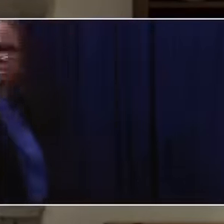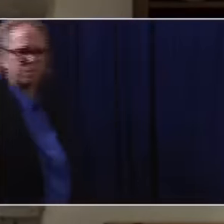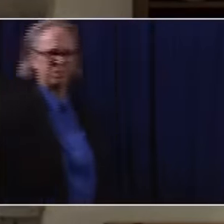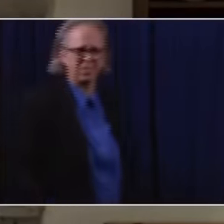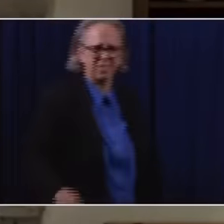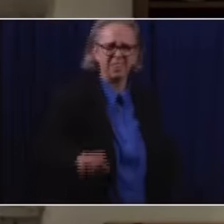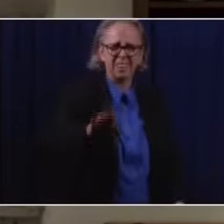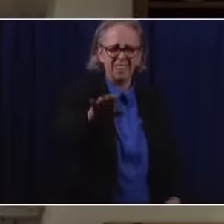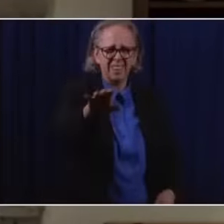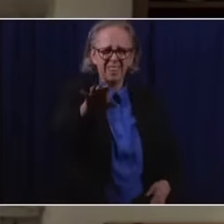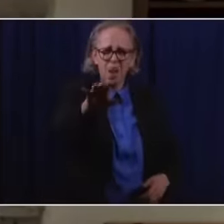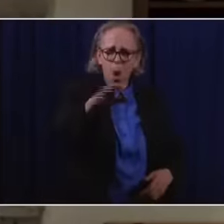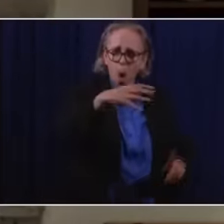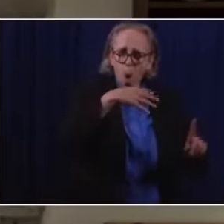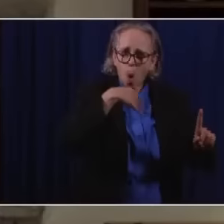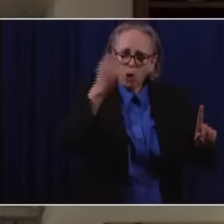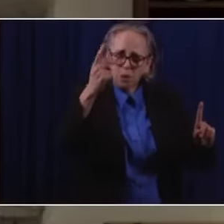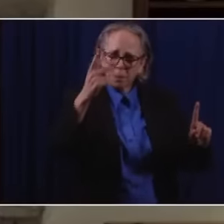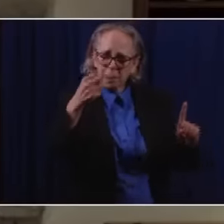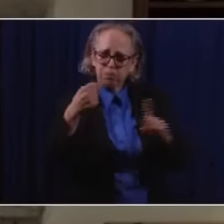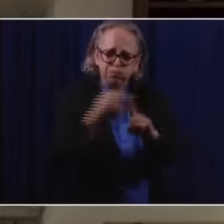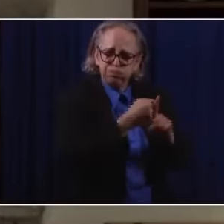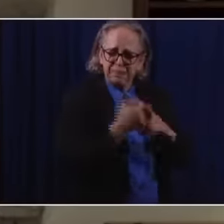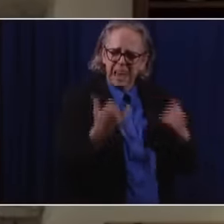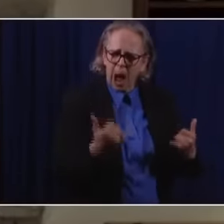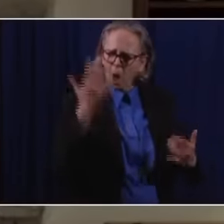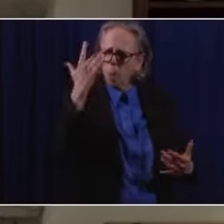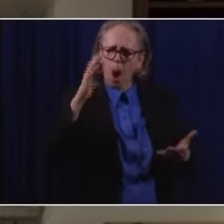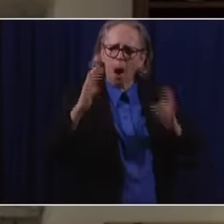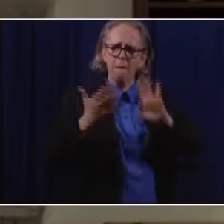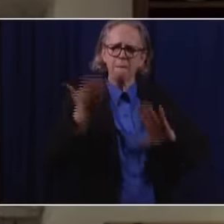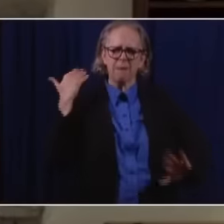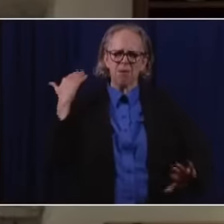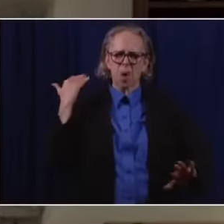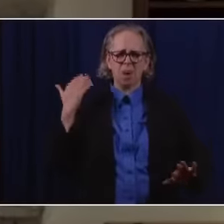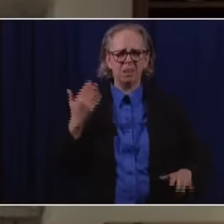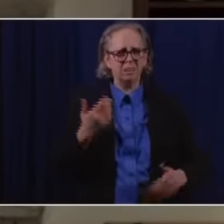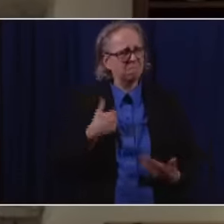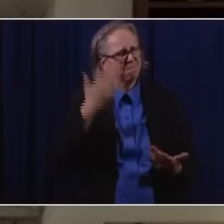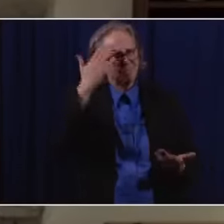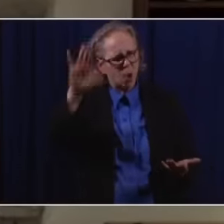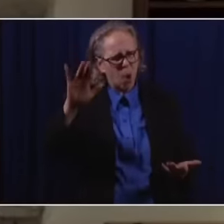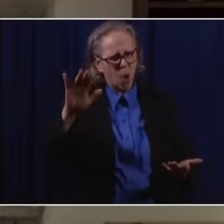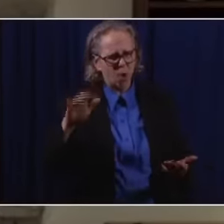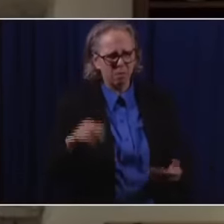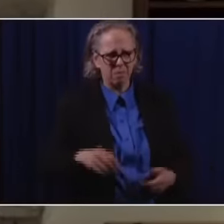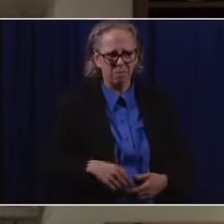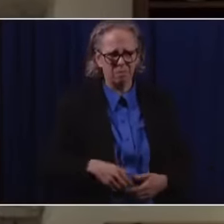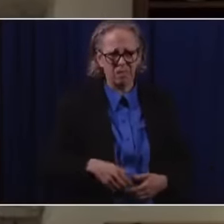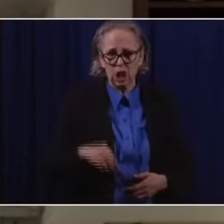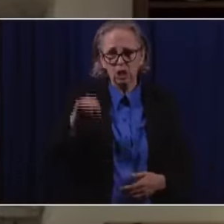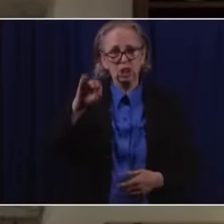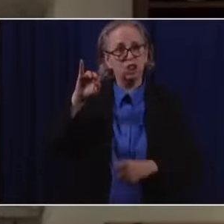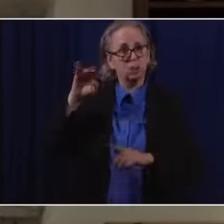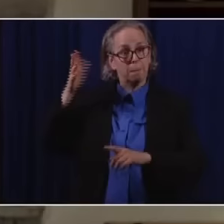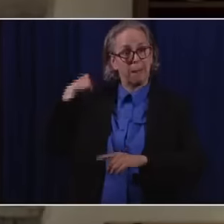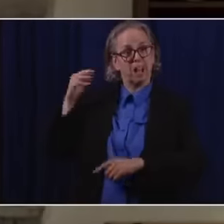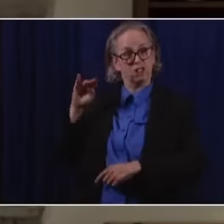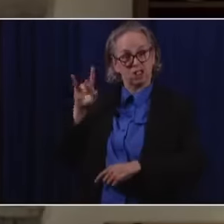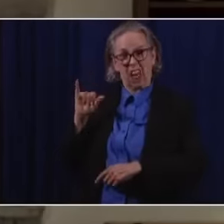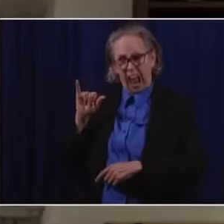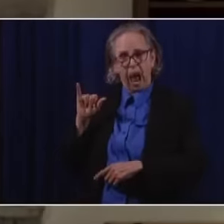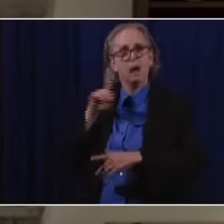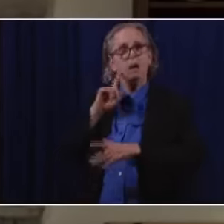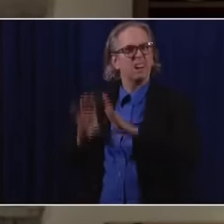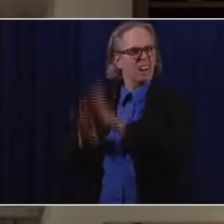a marked change from June, July, when we saw the last spike. We saw the last spike, it was